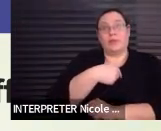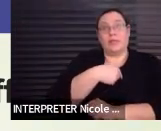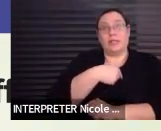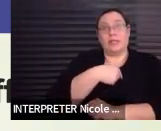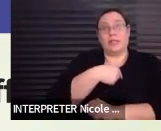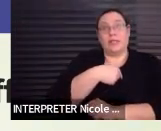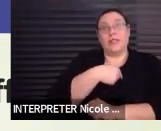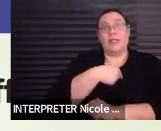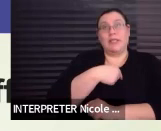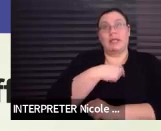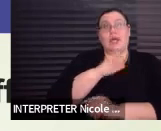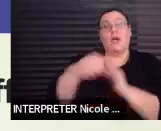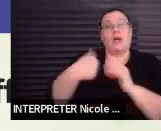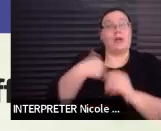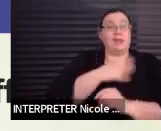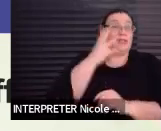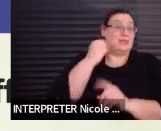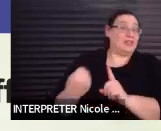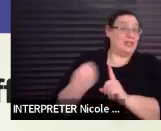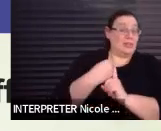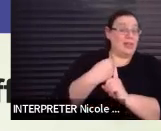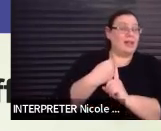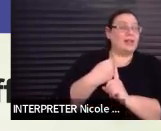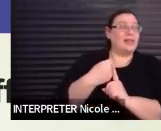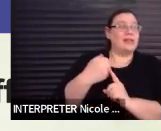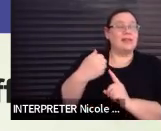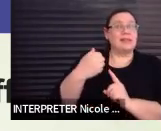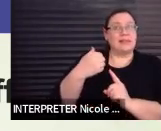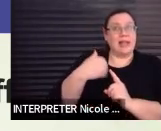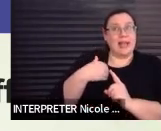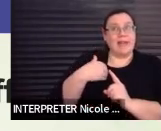all were impacted by was having non-disposable